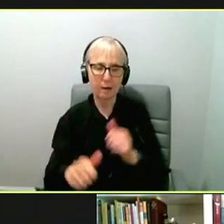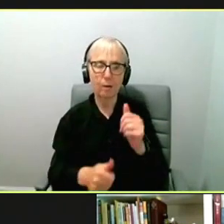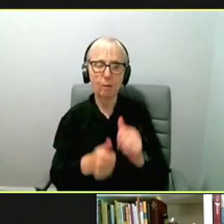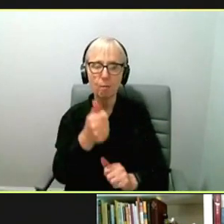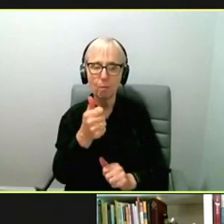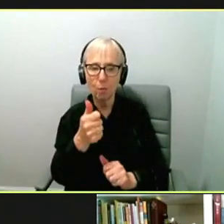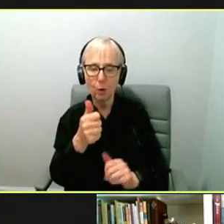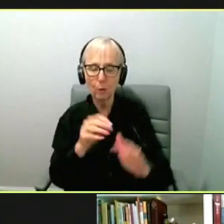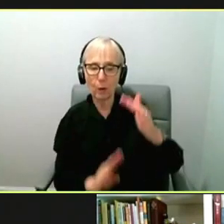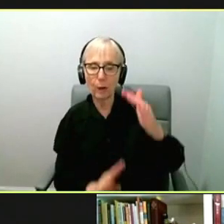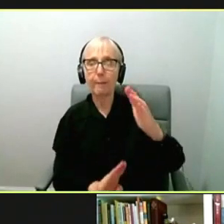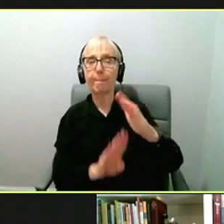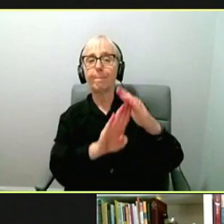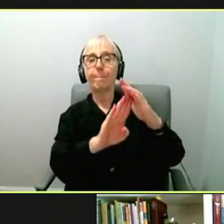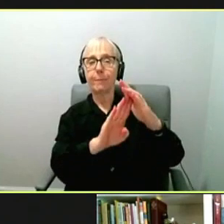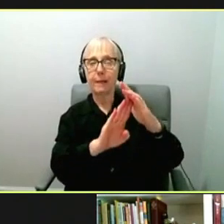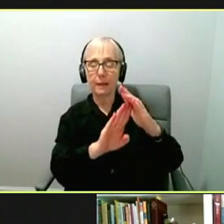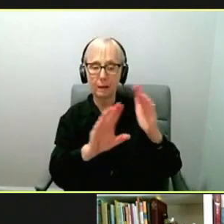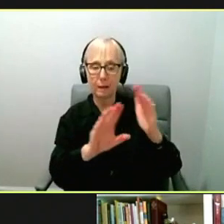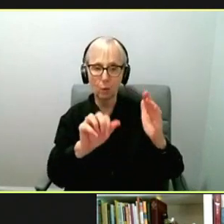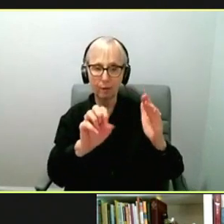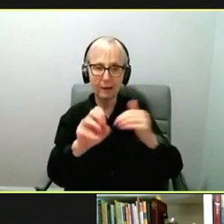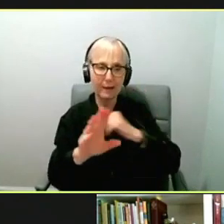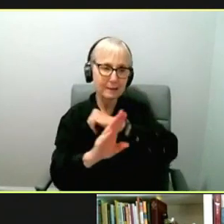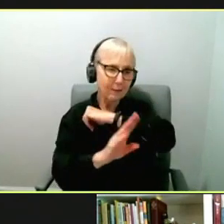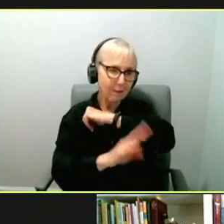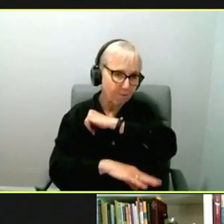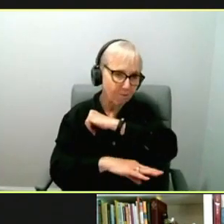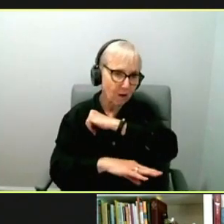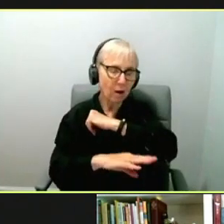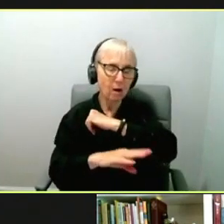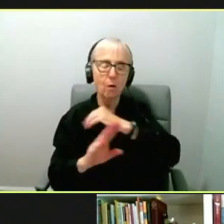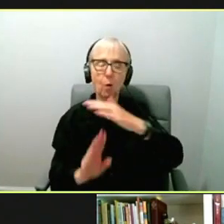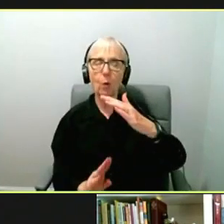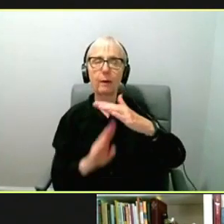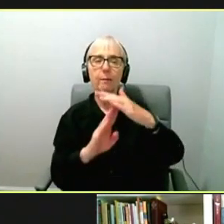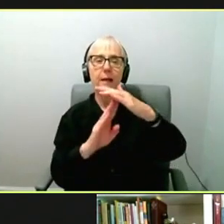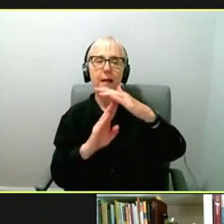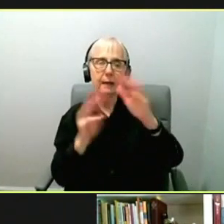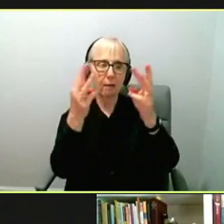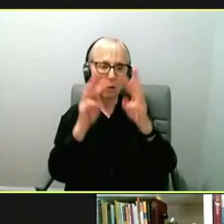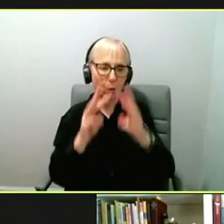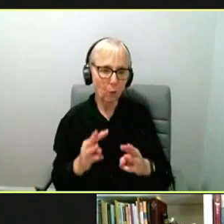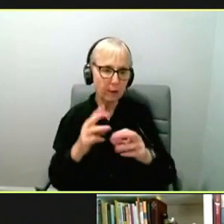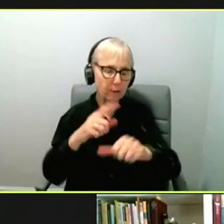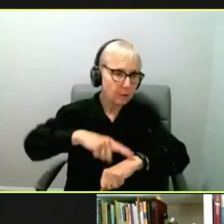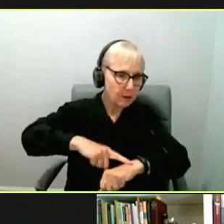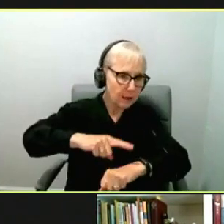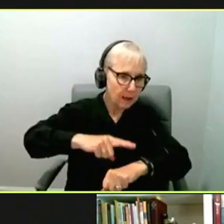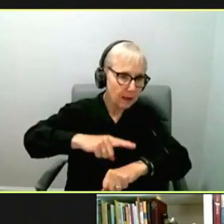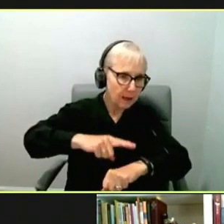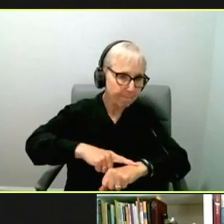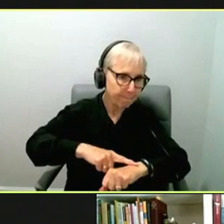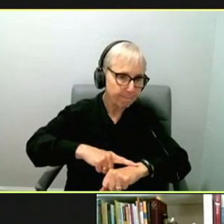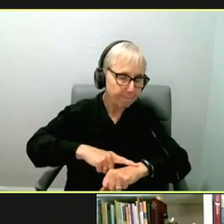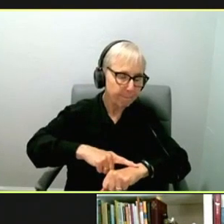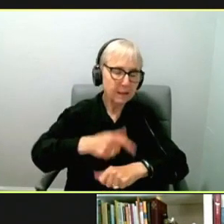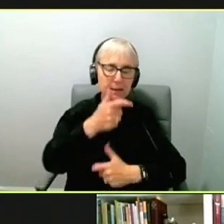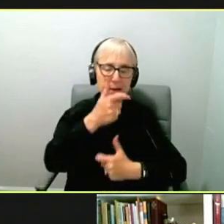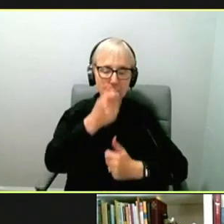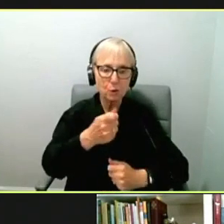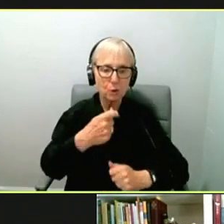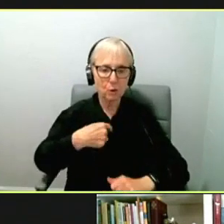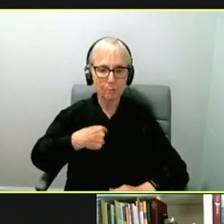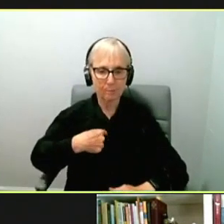with cases, we're peaking in the fall or we're peaking in the wintertime, right? It's interesting to me, at